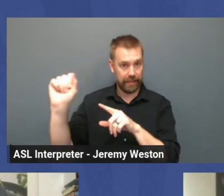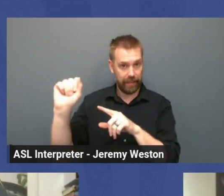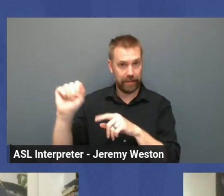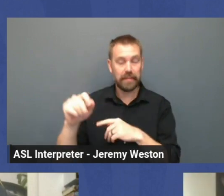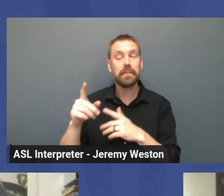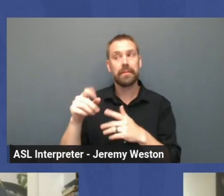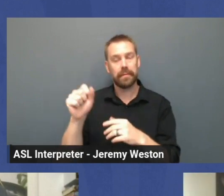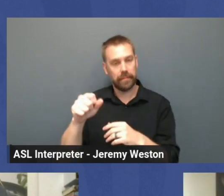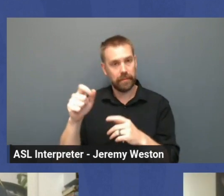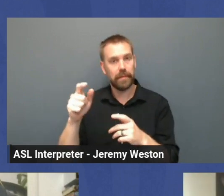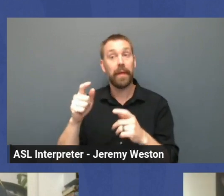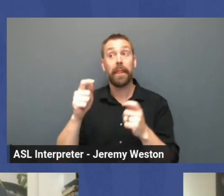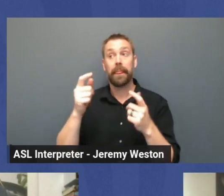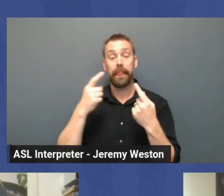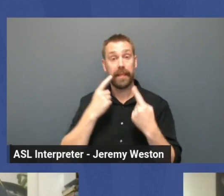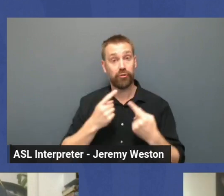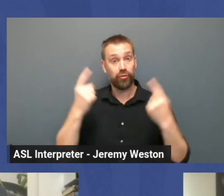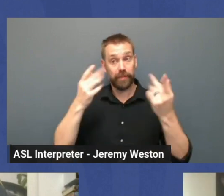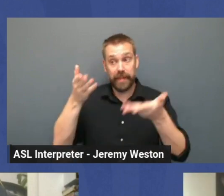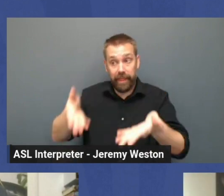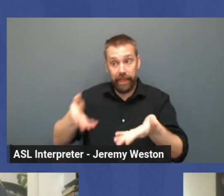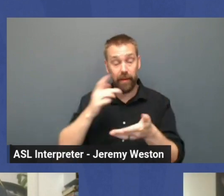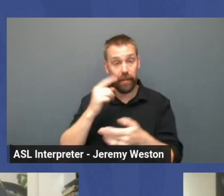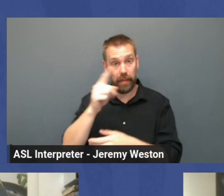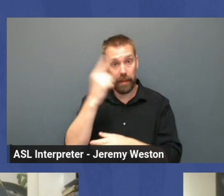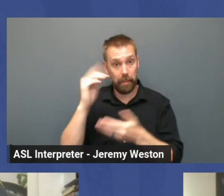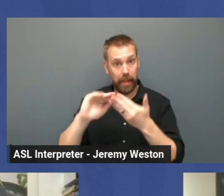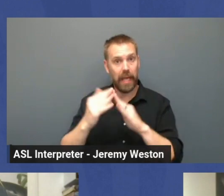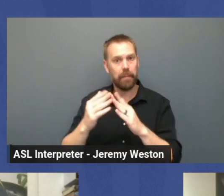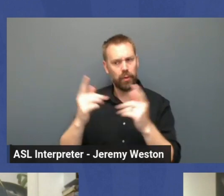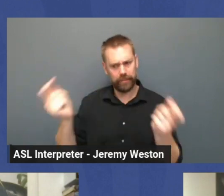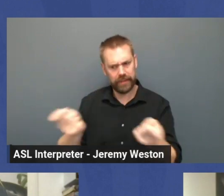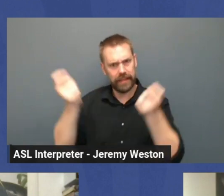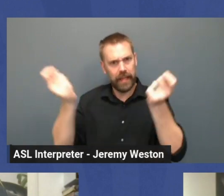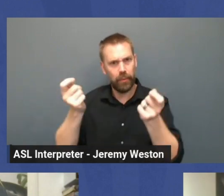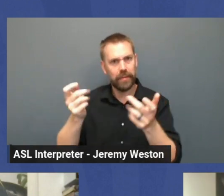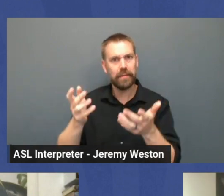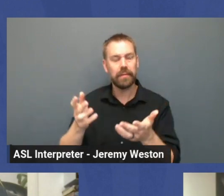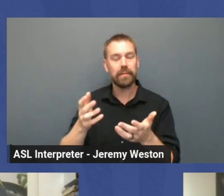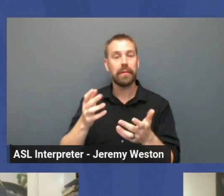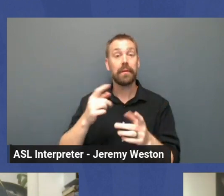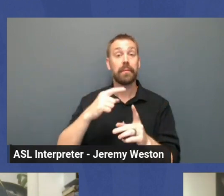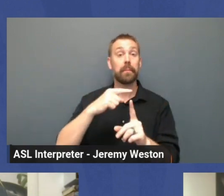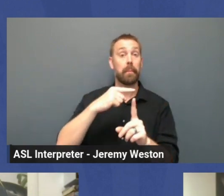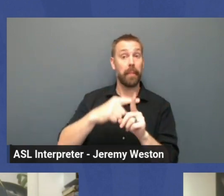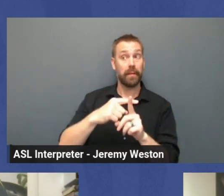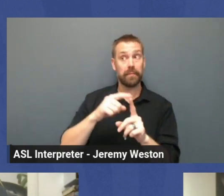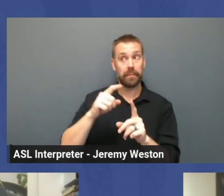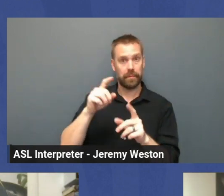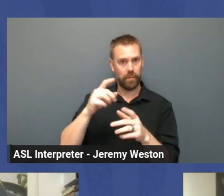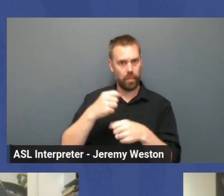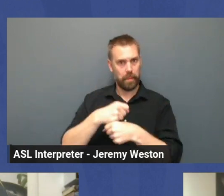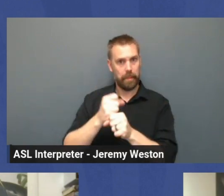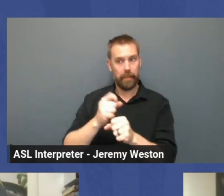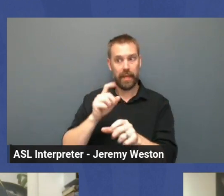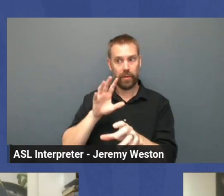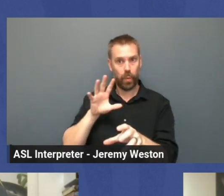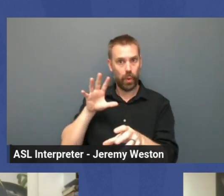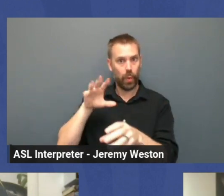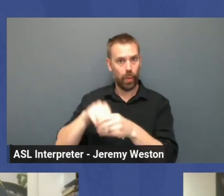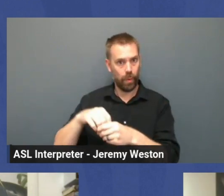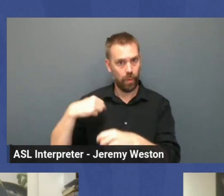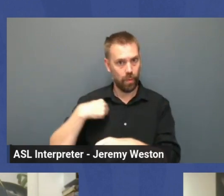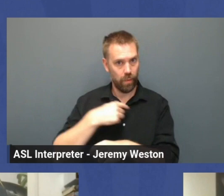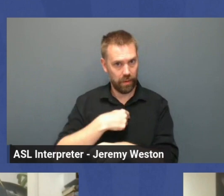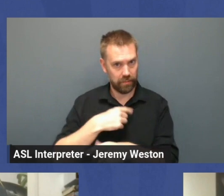community. And, it was created to include us in those professionalism